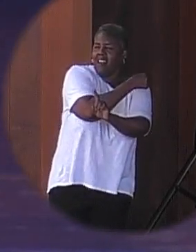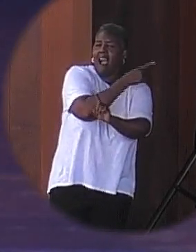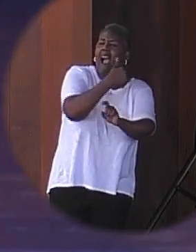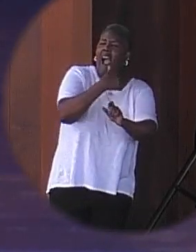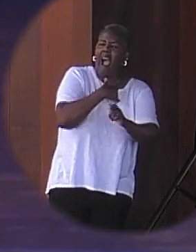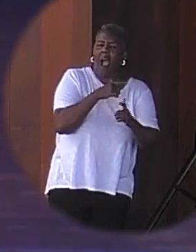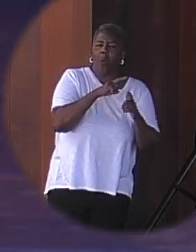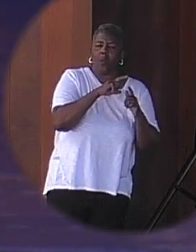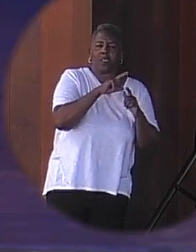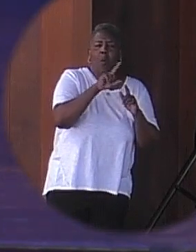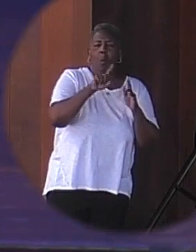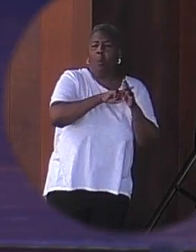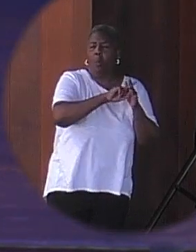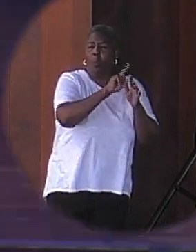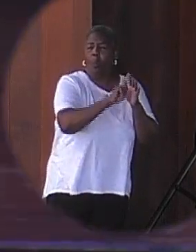I was wandering